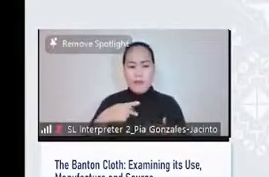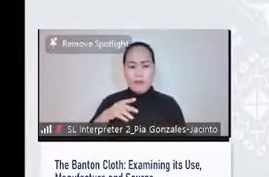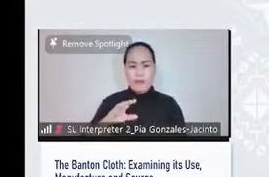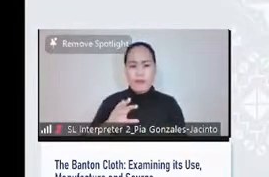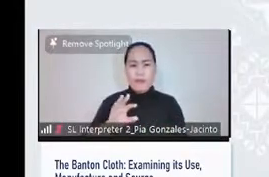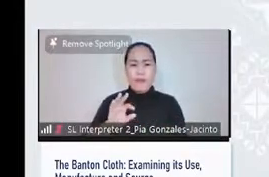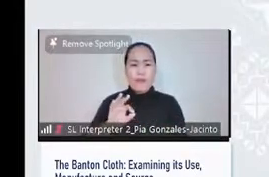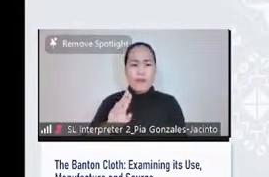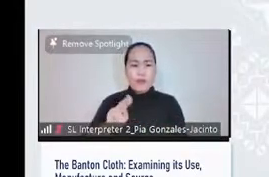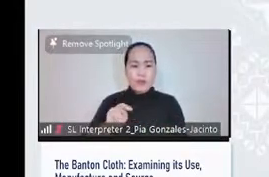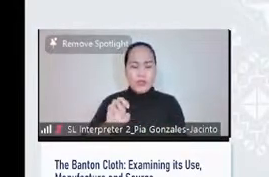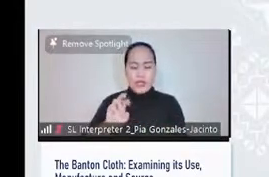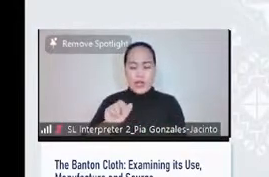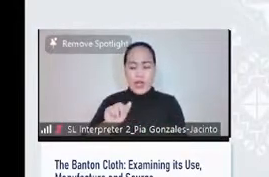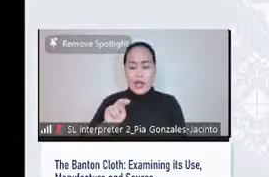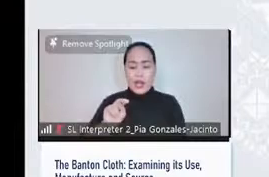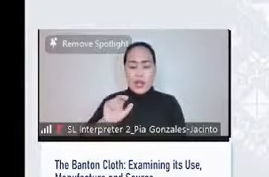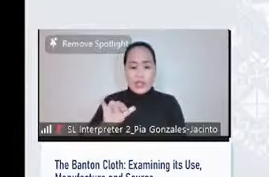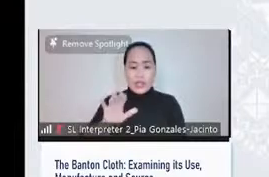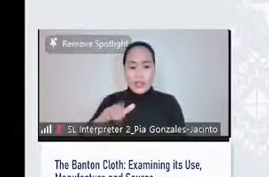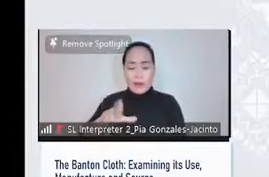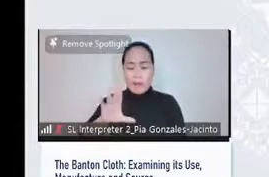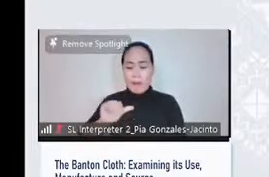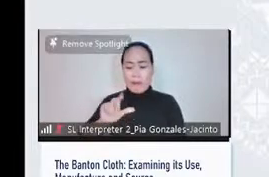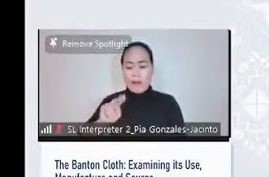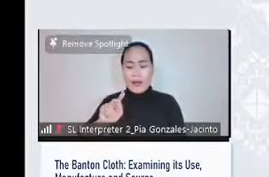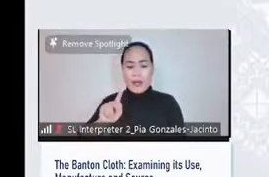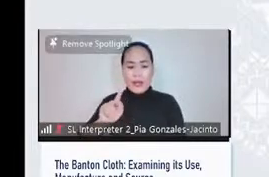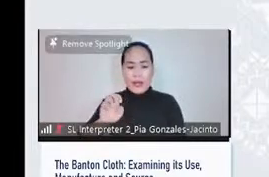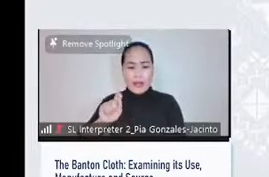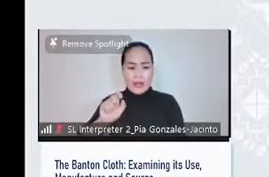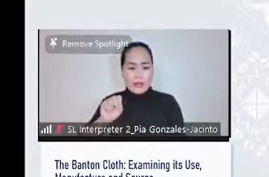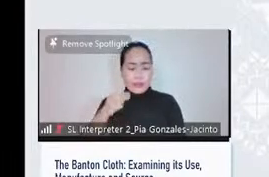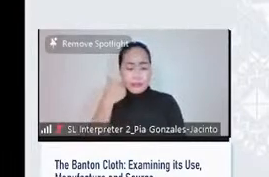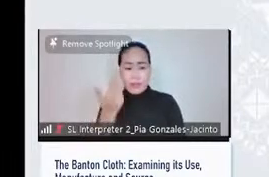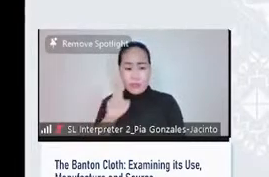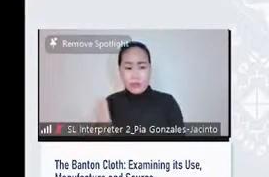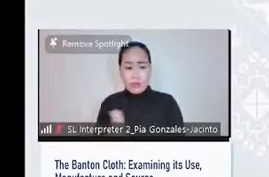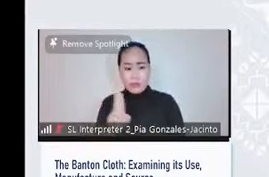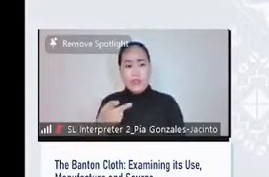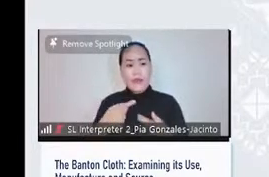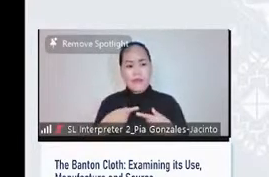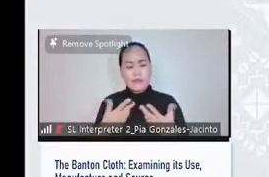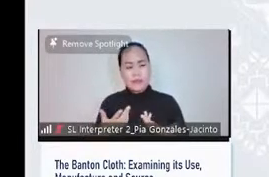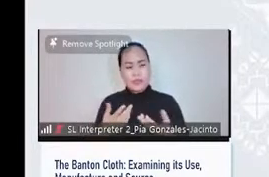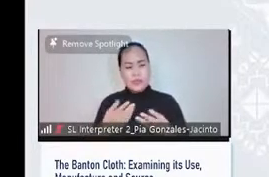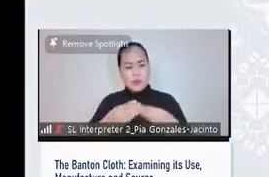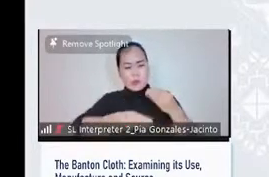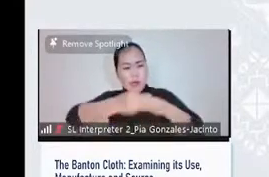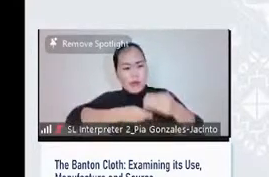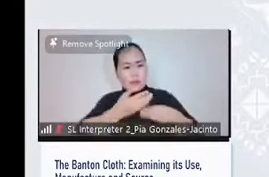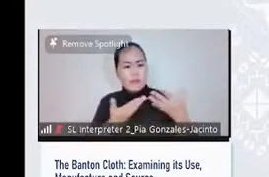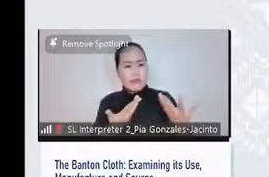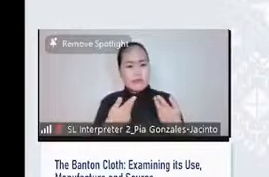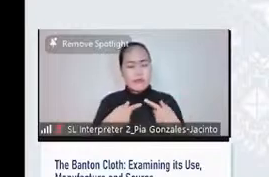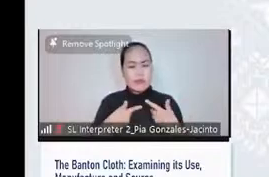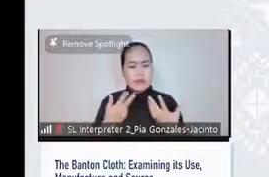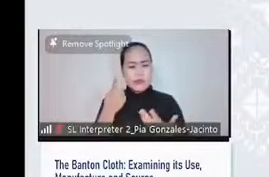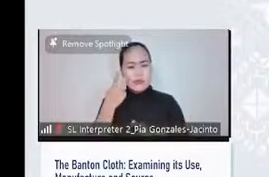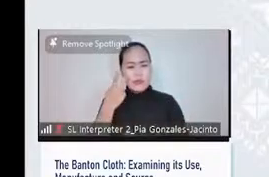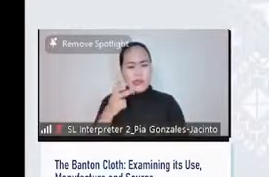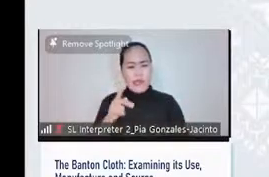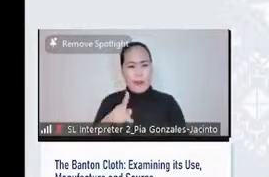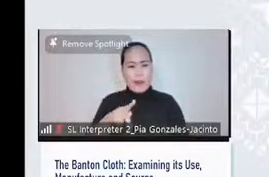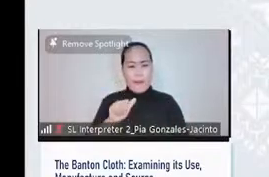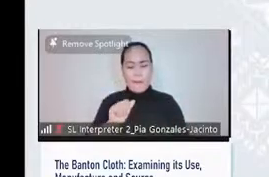documented burial tradition and practices in the country of covering, wrapping, and or including textiles among the pabaon